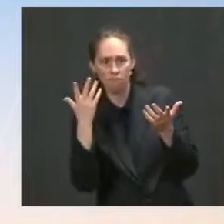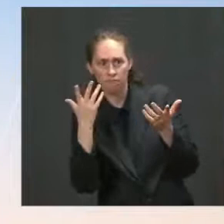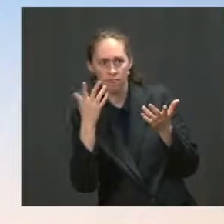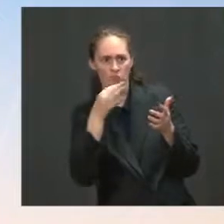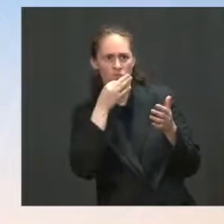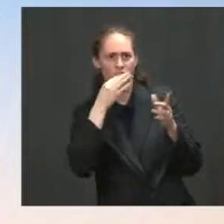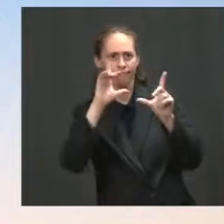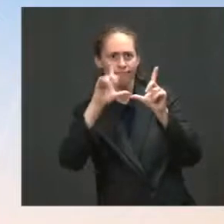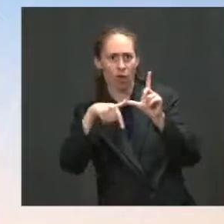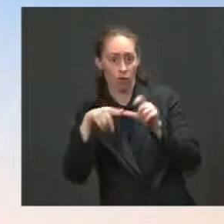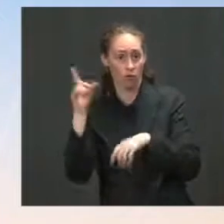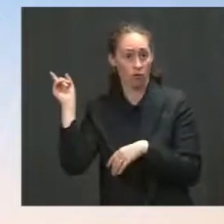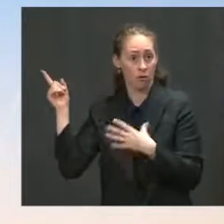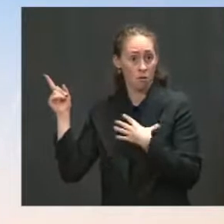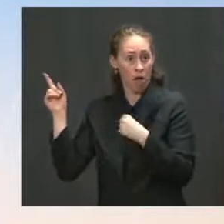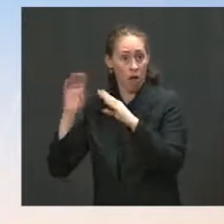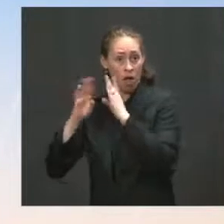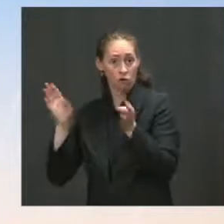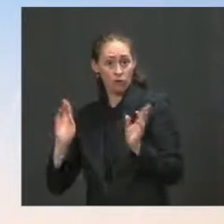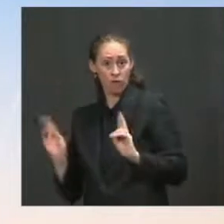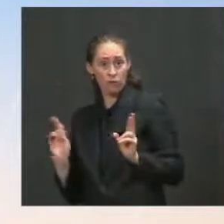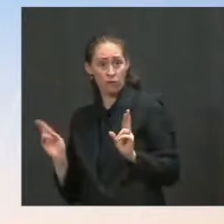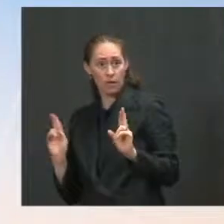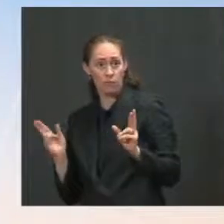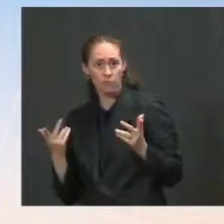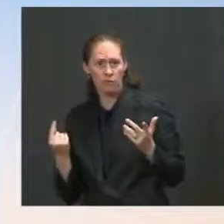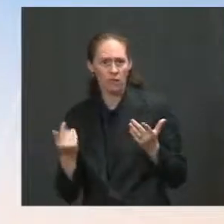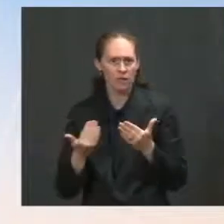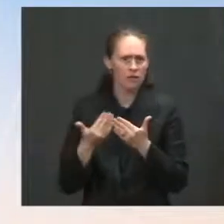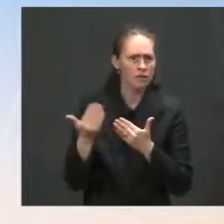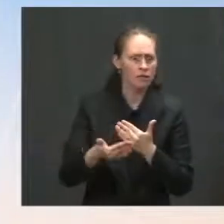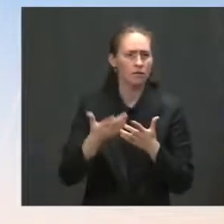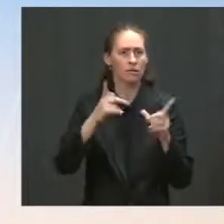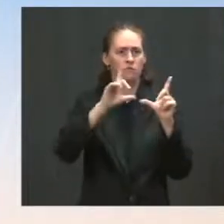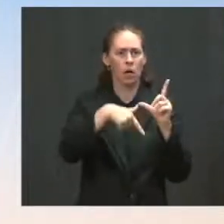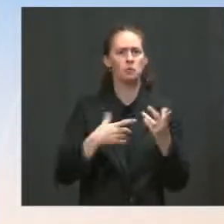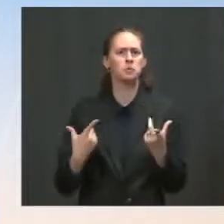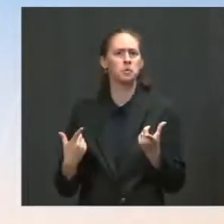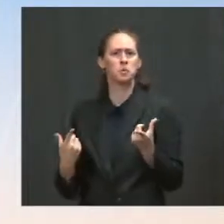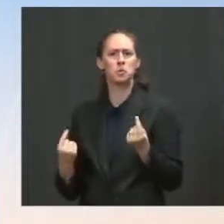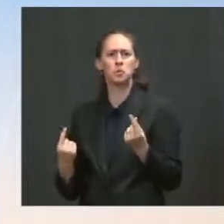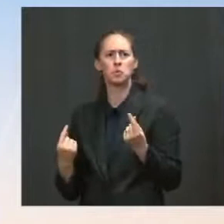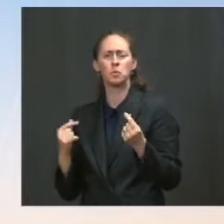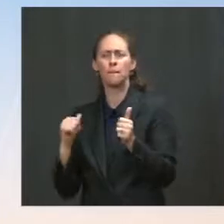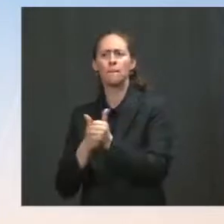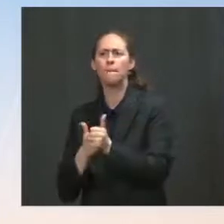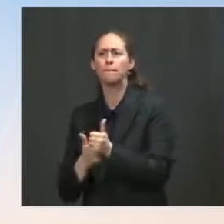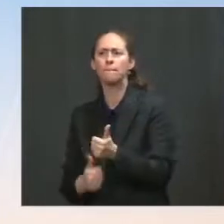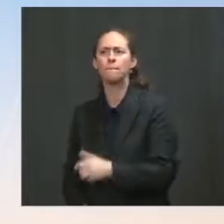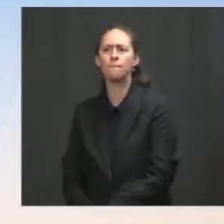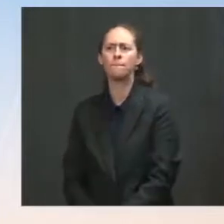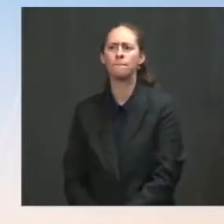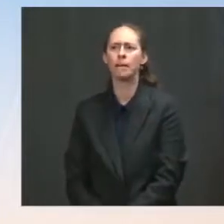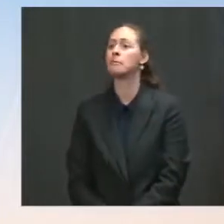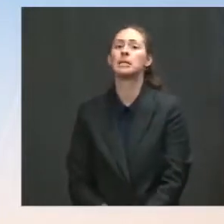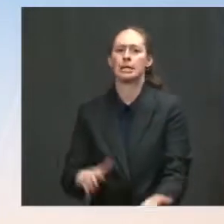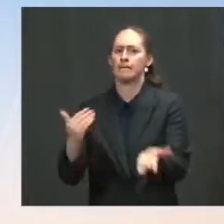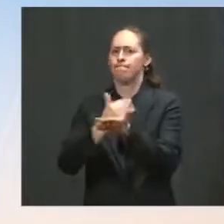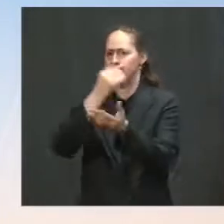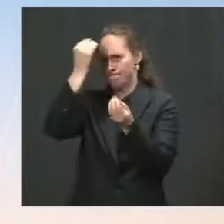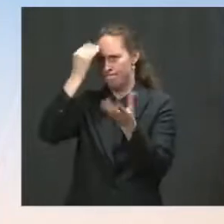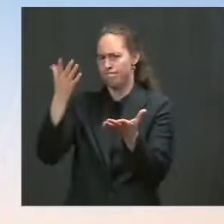date and figure out next steps? I don't have any preview for you on what determination will be made on that front. Do you have